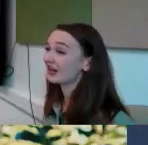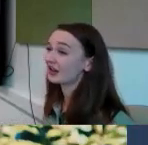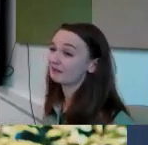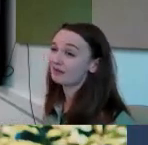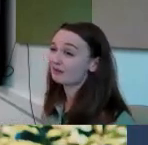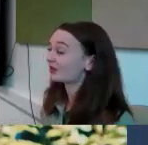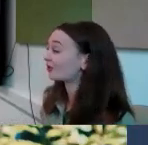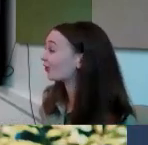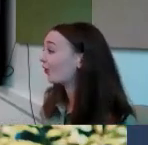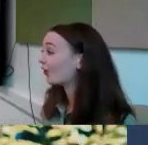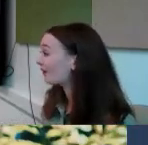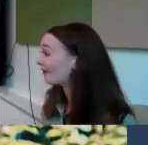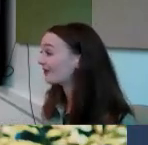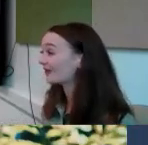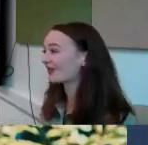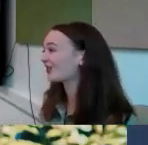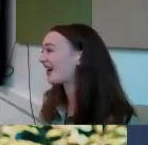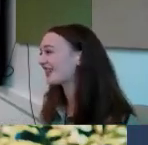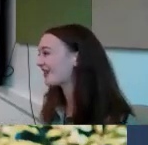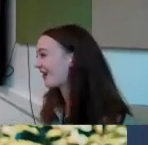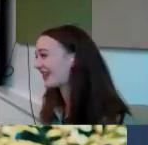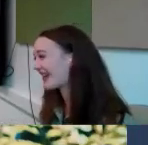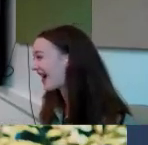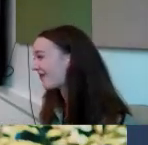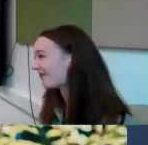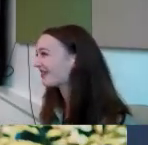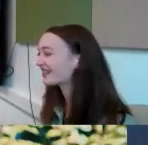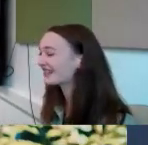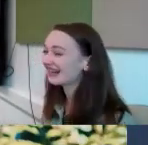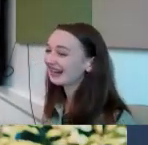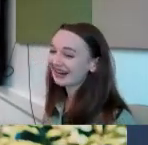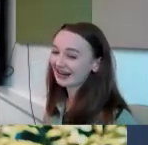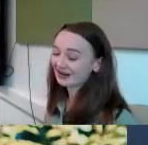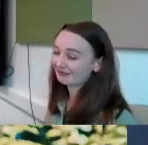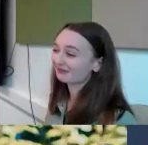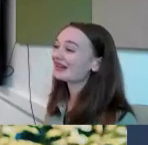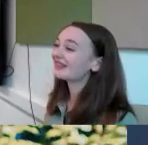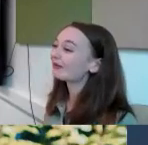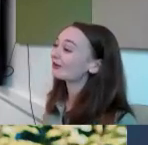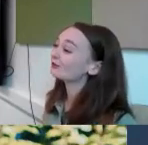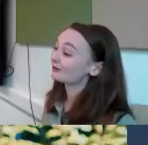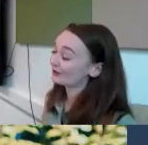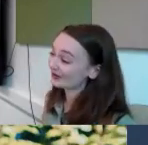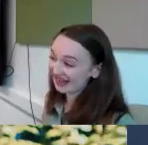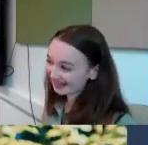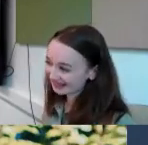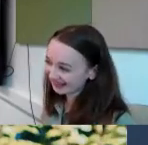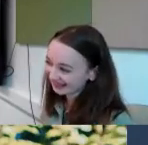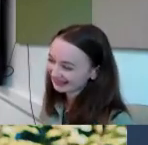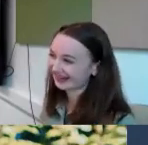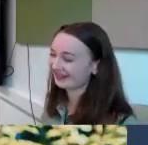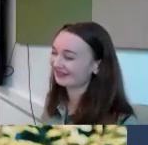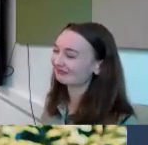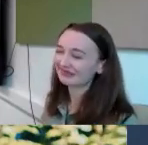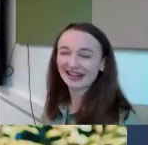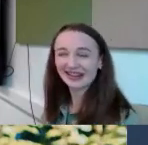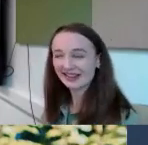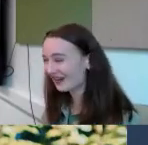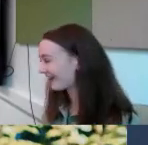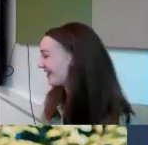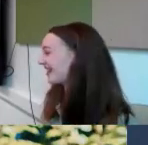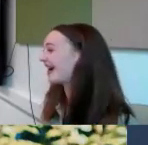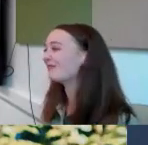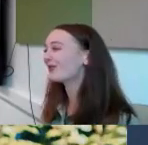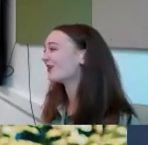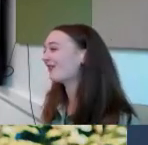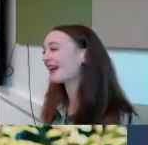head, maybe it's just hormones or stress over exams. And that went on for 4 years. So